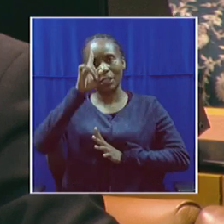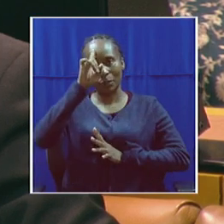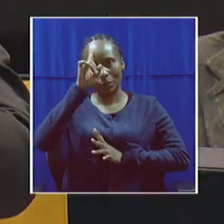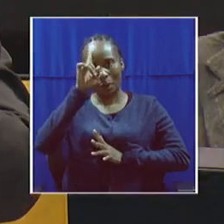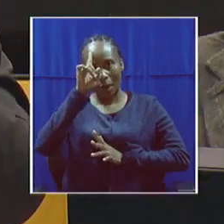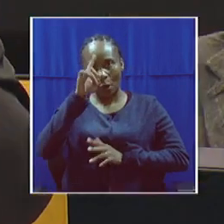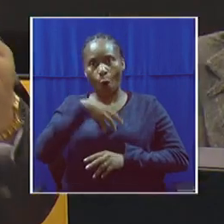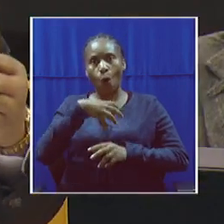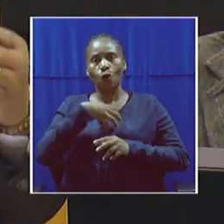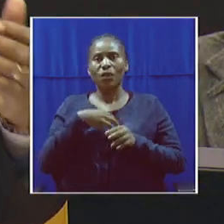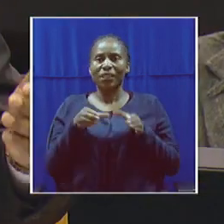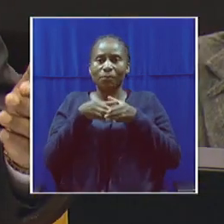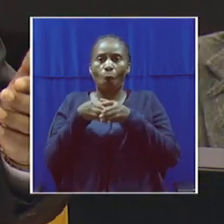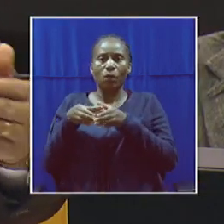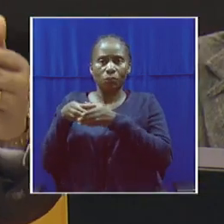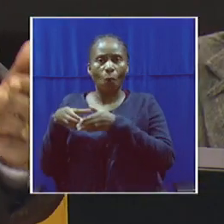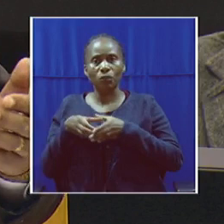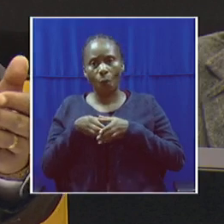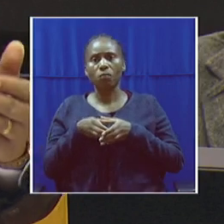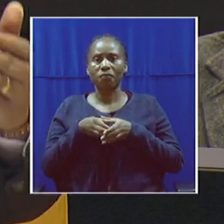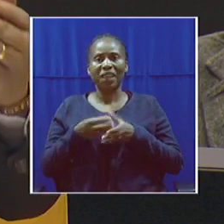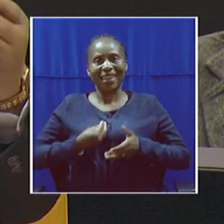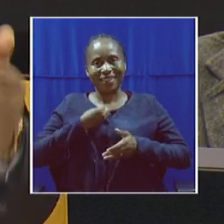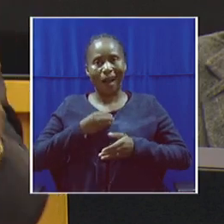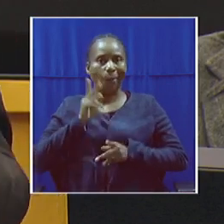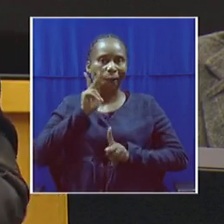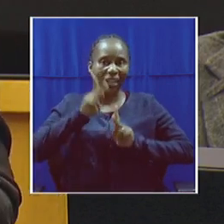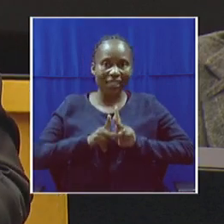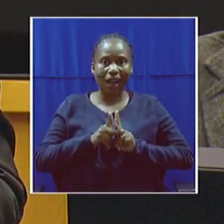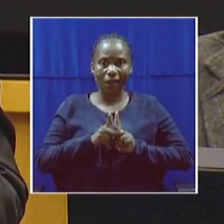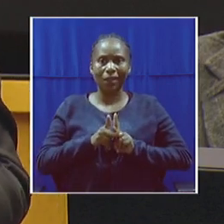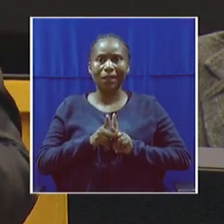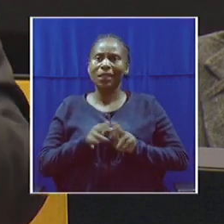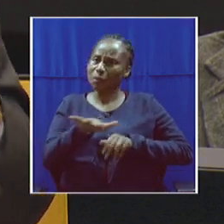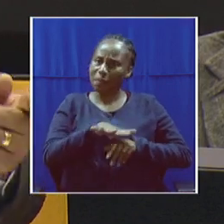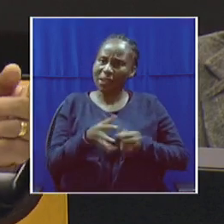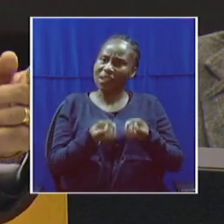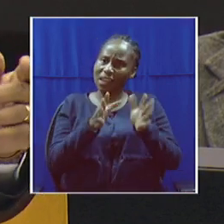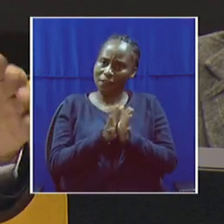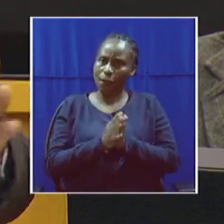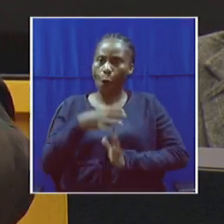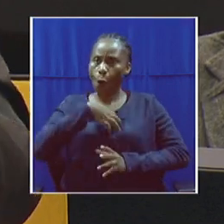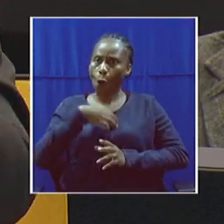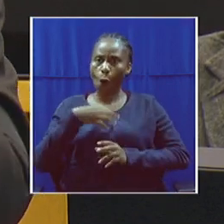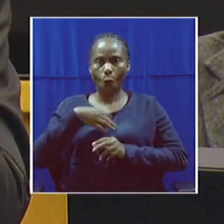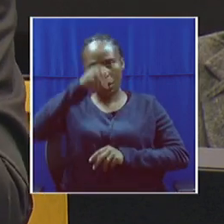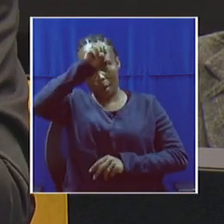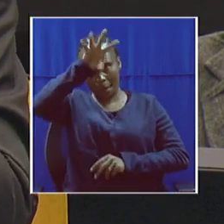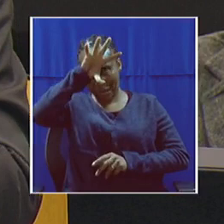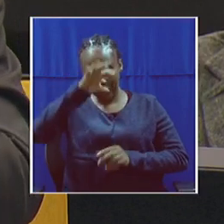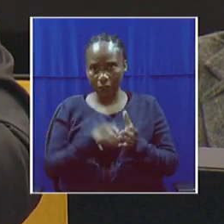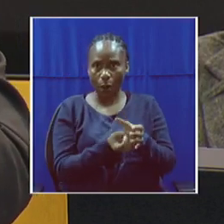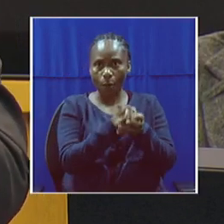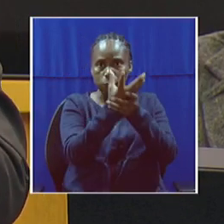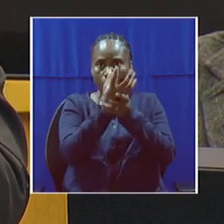professionals give space to grow and develop their own minds now I don't know